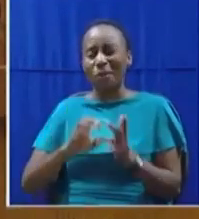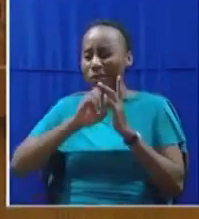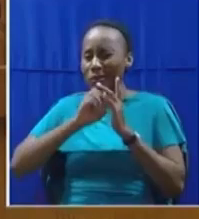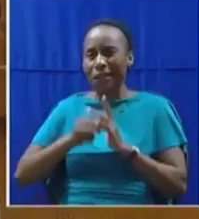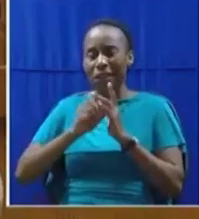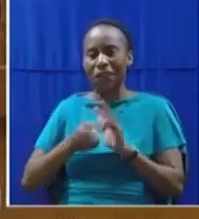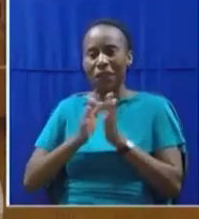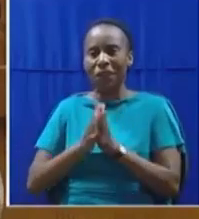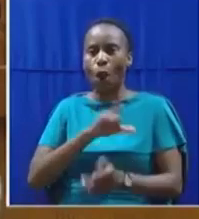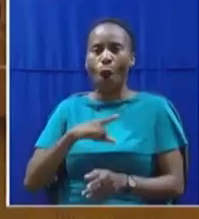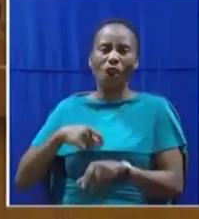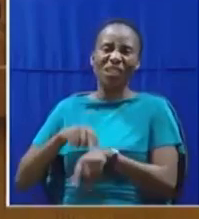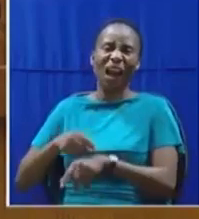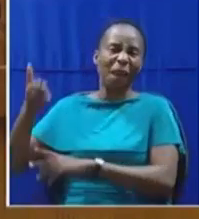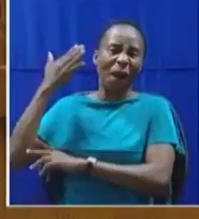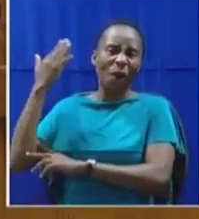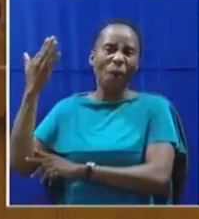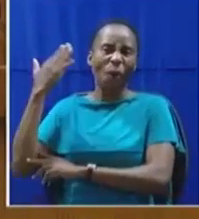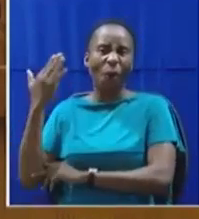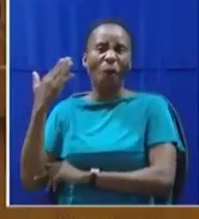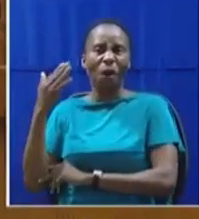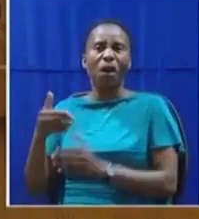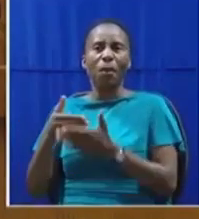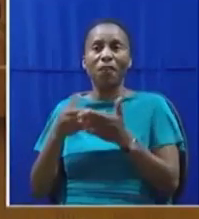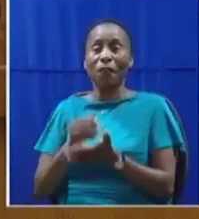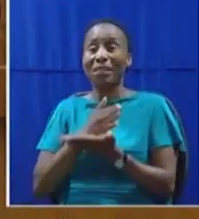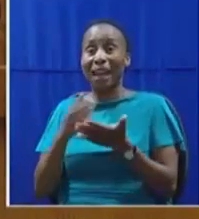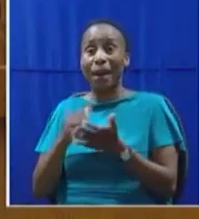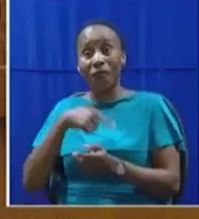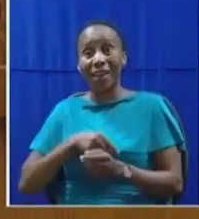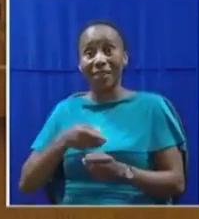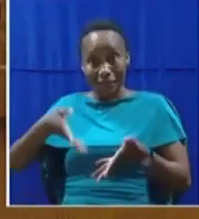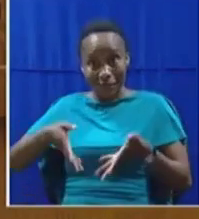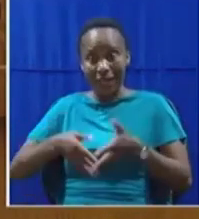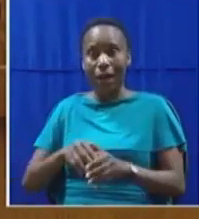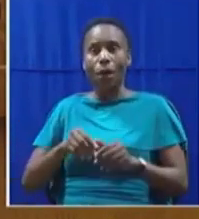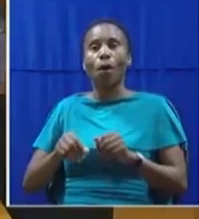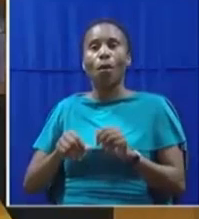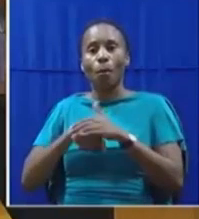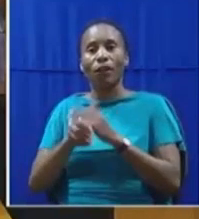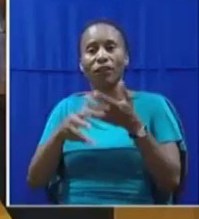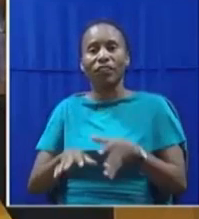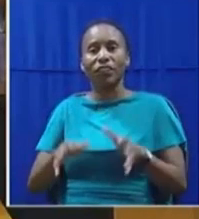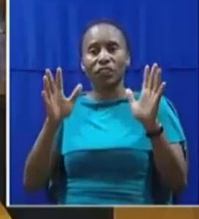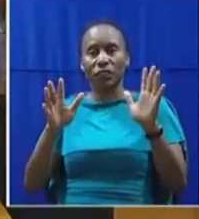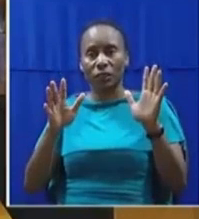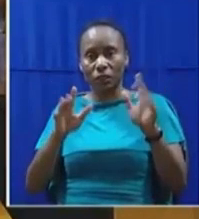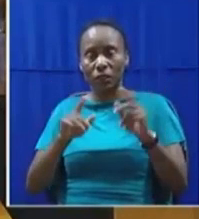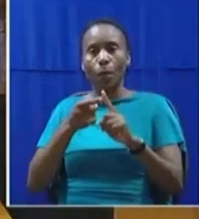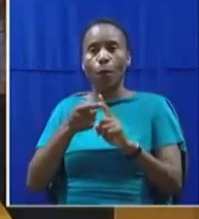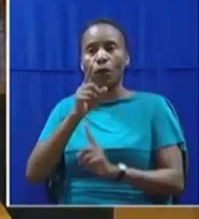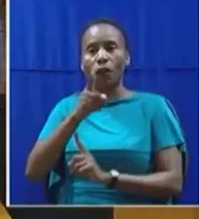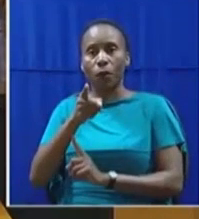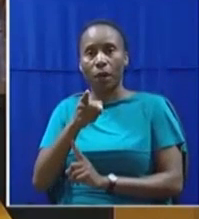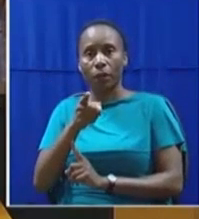ago, House Chairperson, before any one of us in here were born. Order, Honorable Mike, can you take your seat? What is the point of order? Ngiyabonga